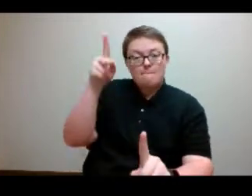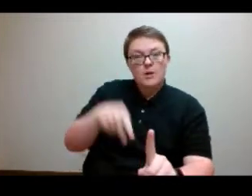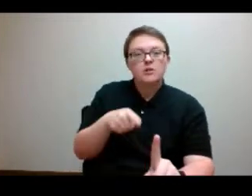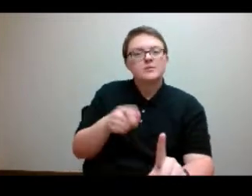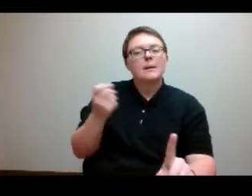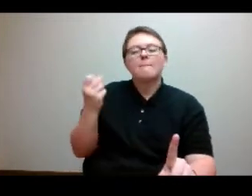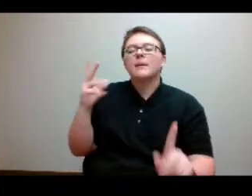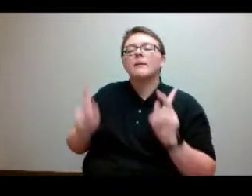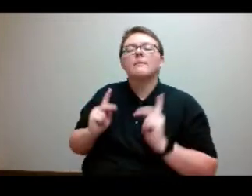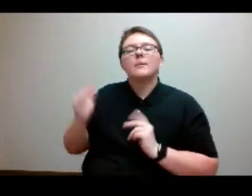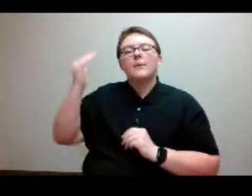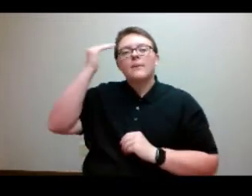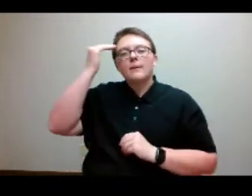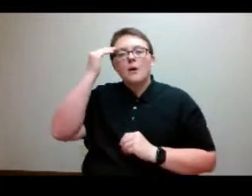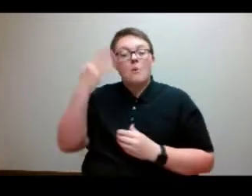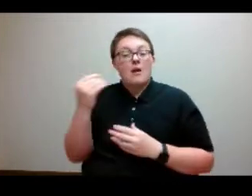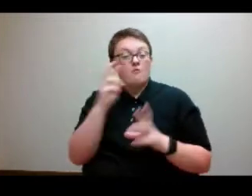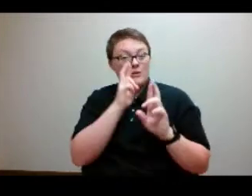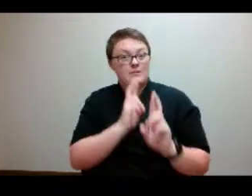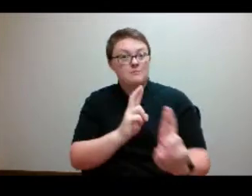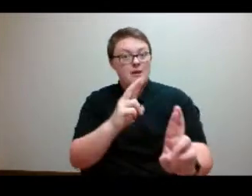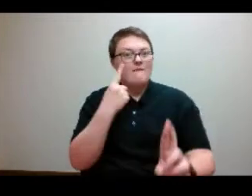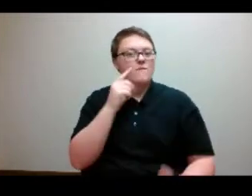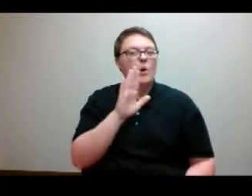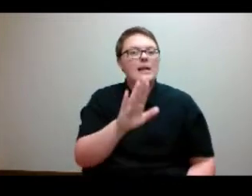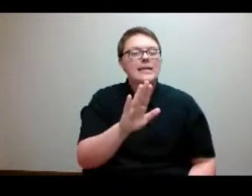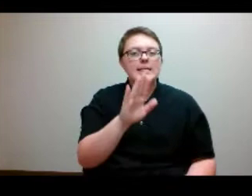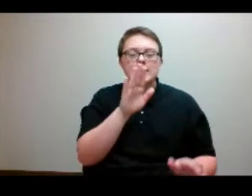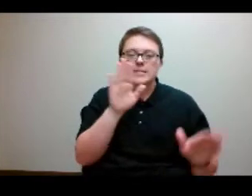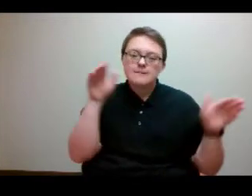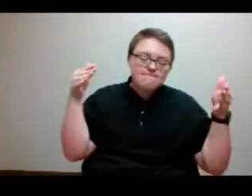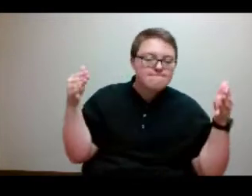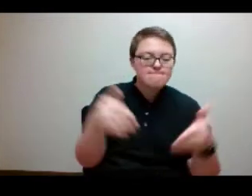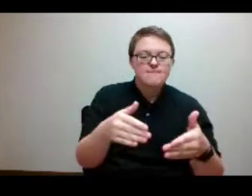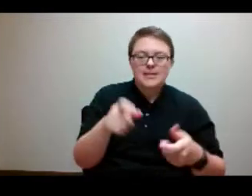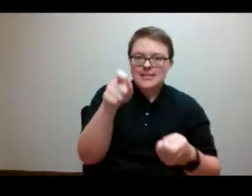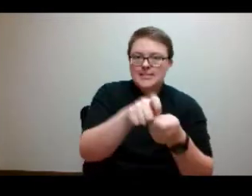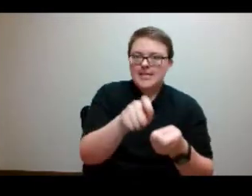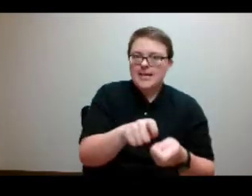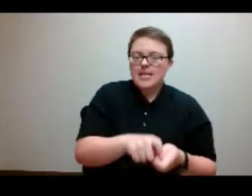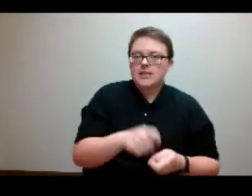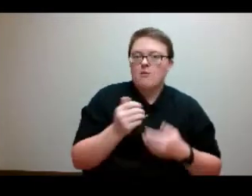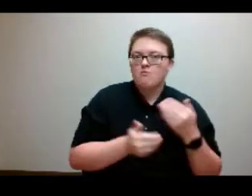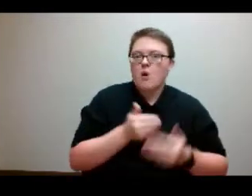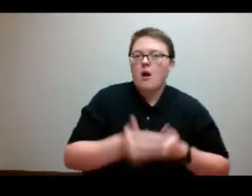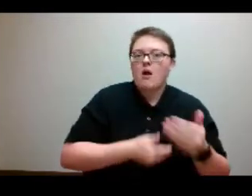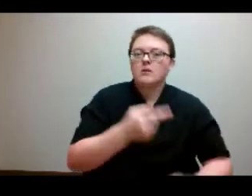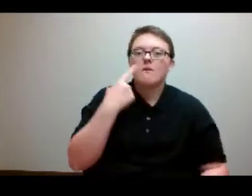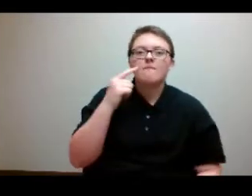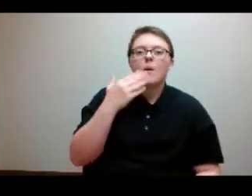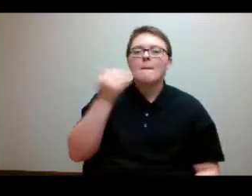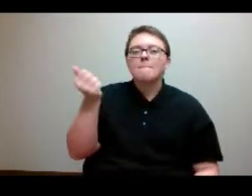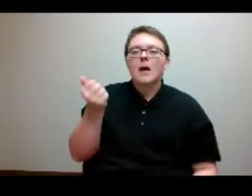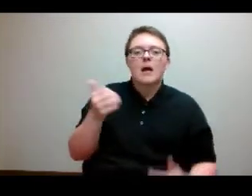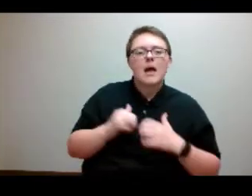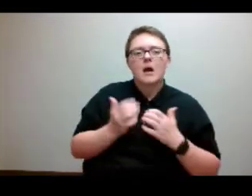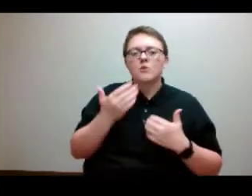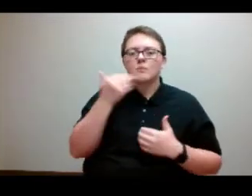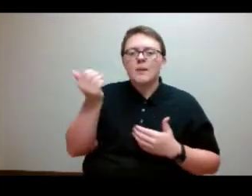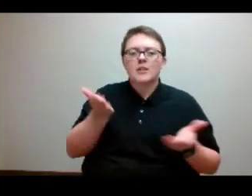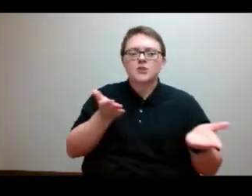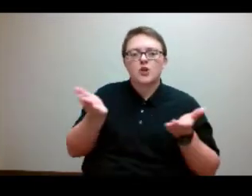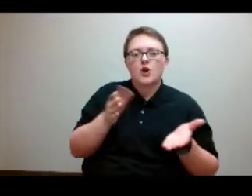his dedicated, detailed focus on processes that best serve students, staff, and faculty. I